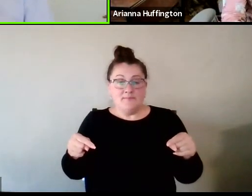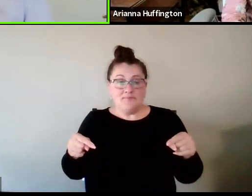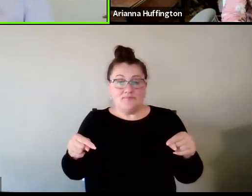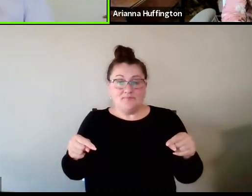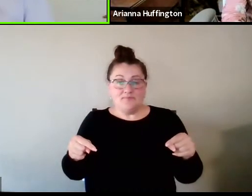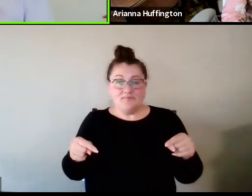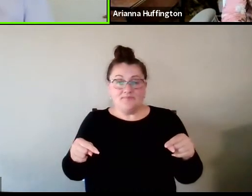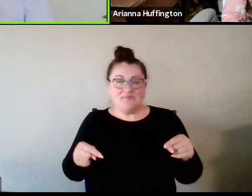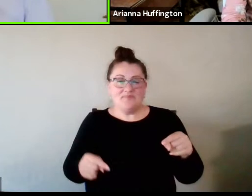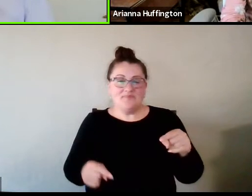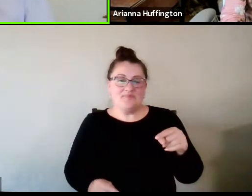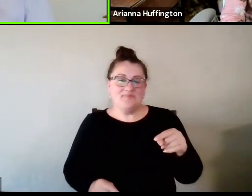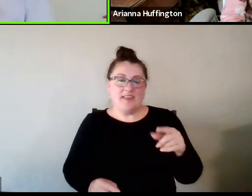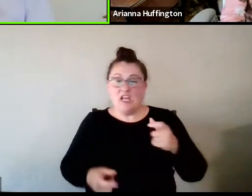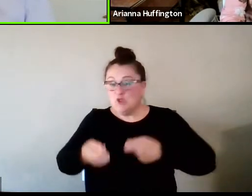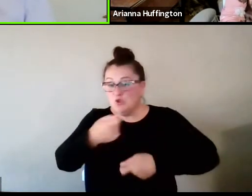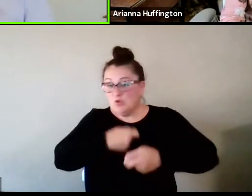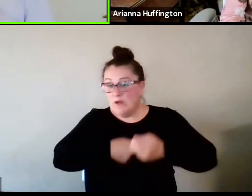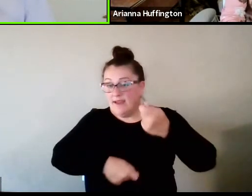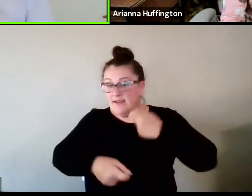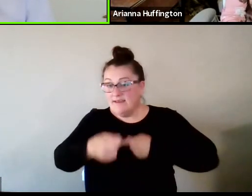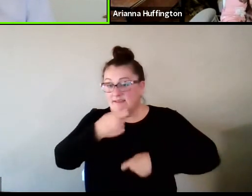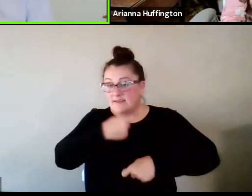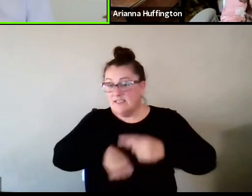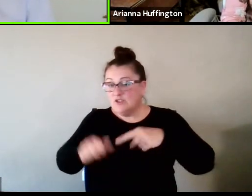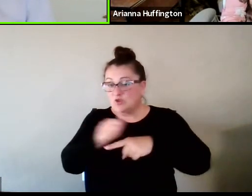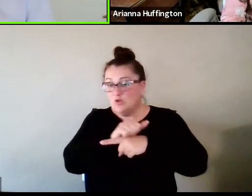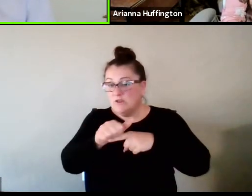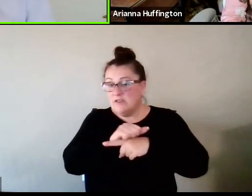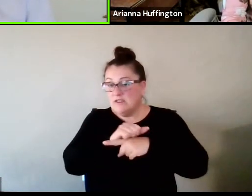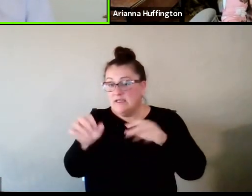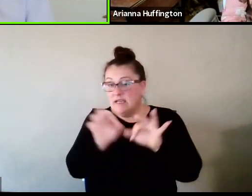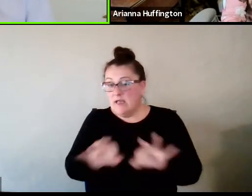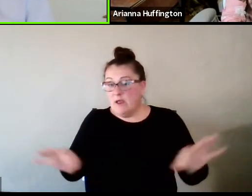Yes, training is important, but